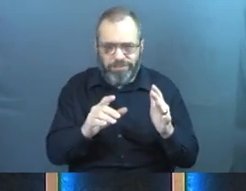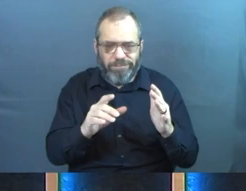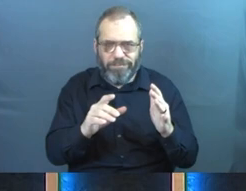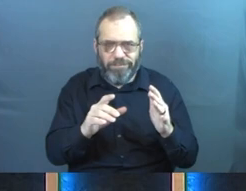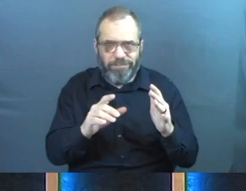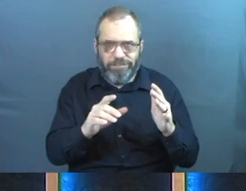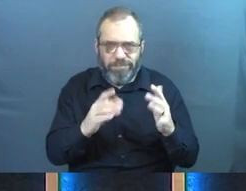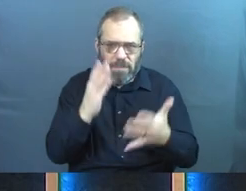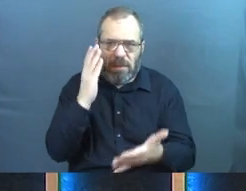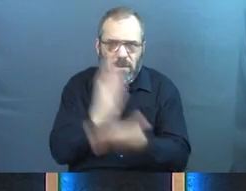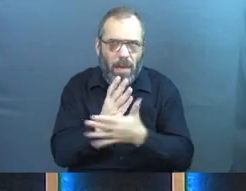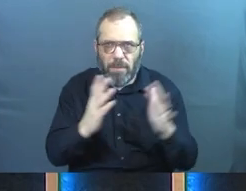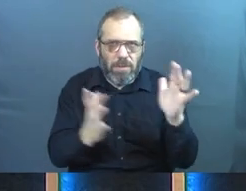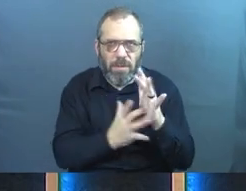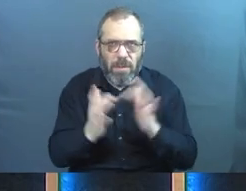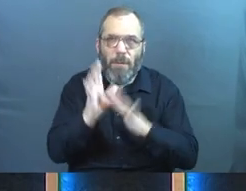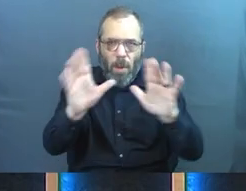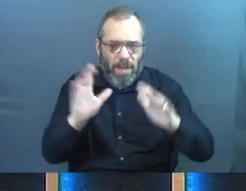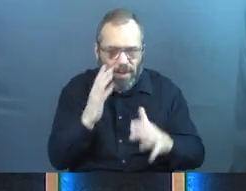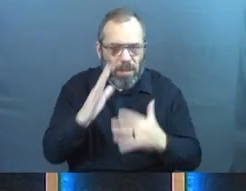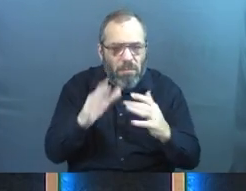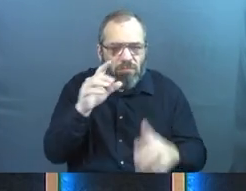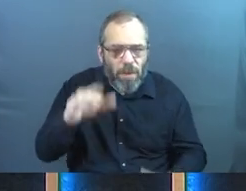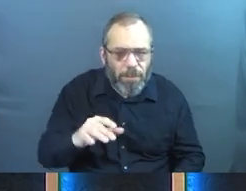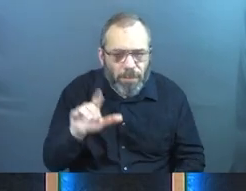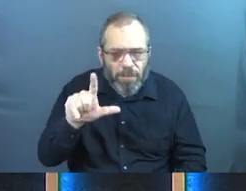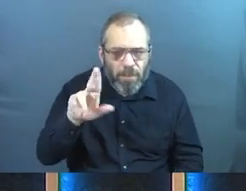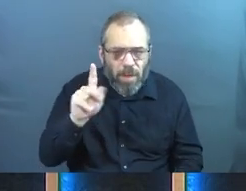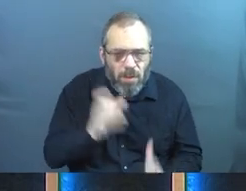adulthood, putting a stop to Jesus. Look at all these things.